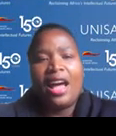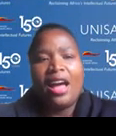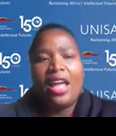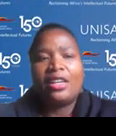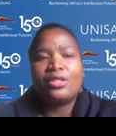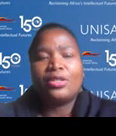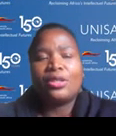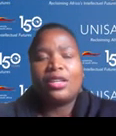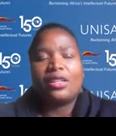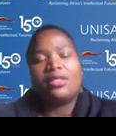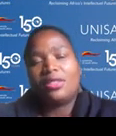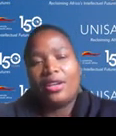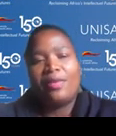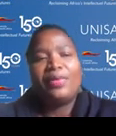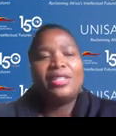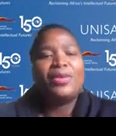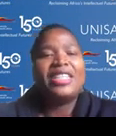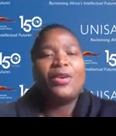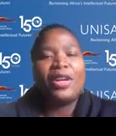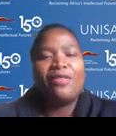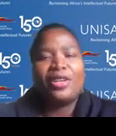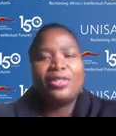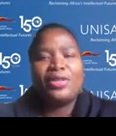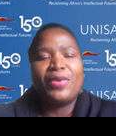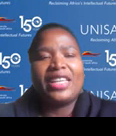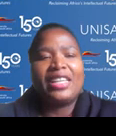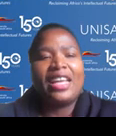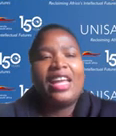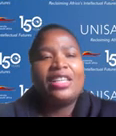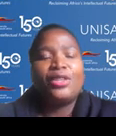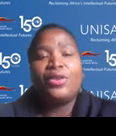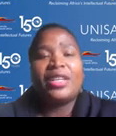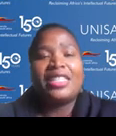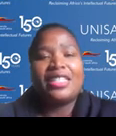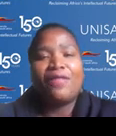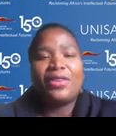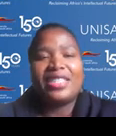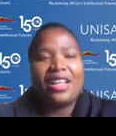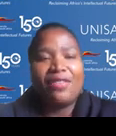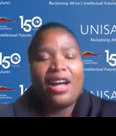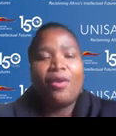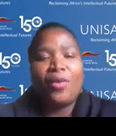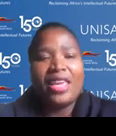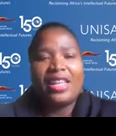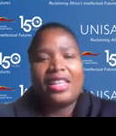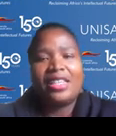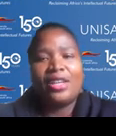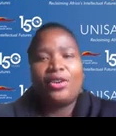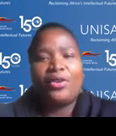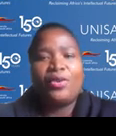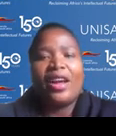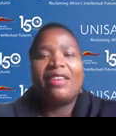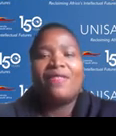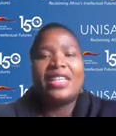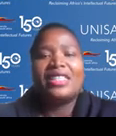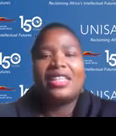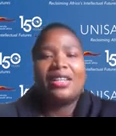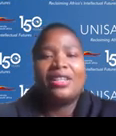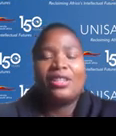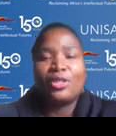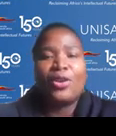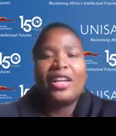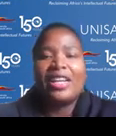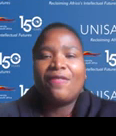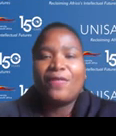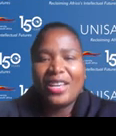terms of how, and sorry, let's watch a quick video so you can see for yourself how we at the SRU are invested